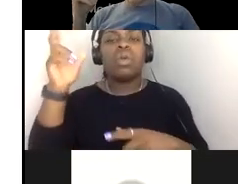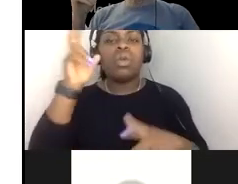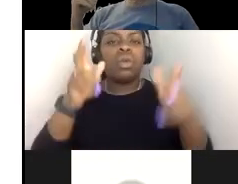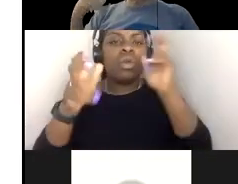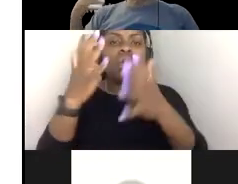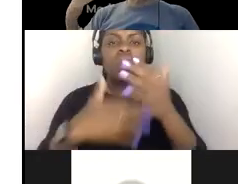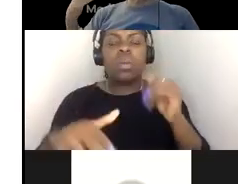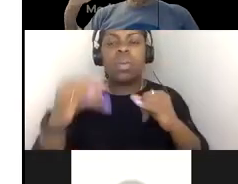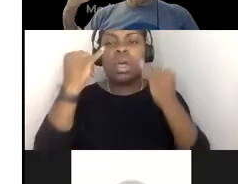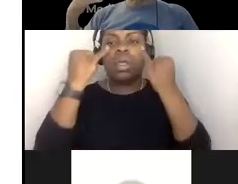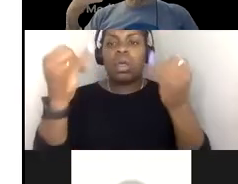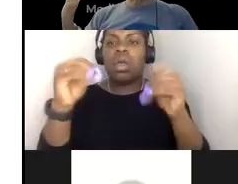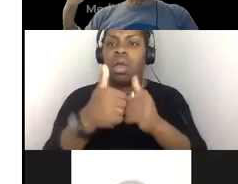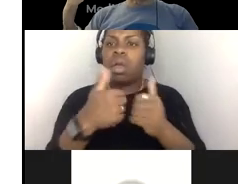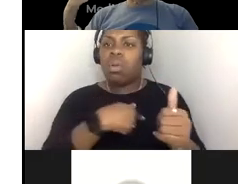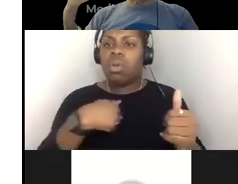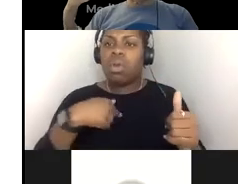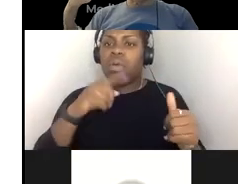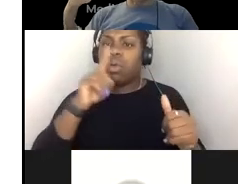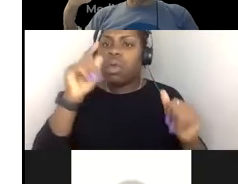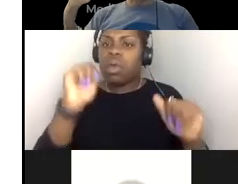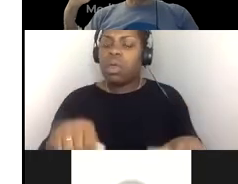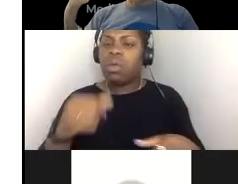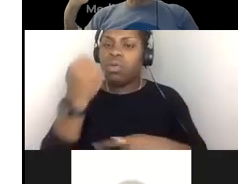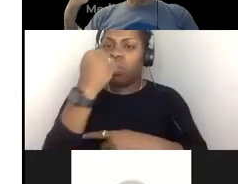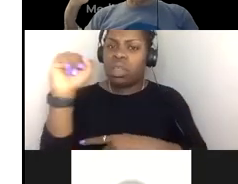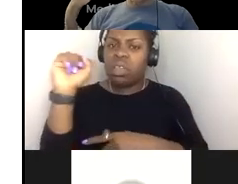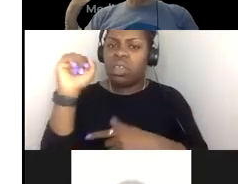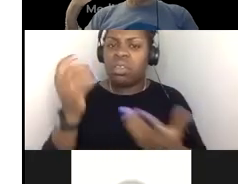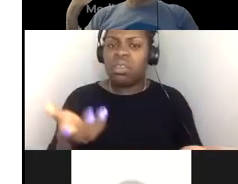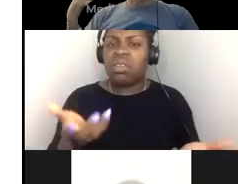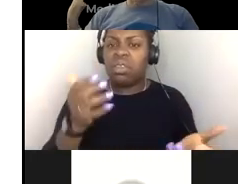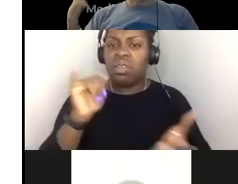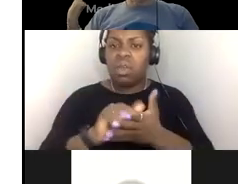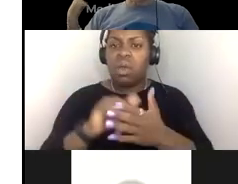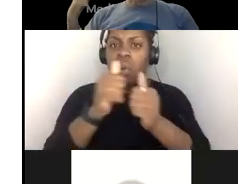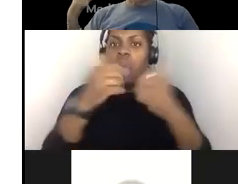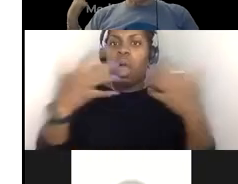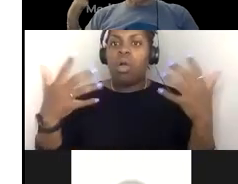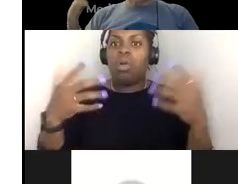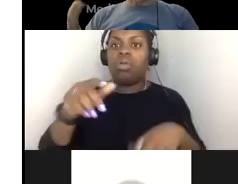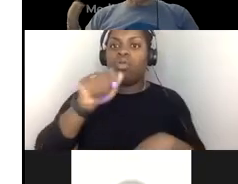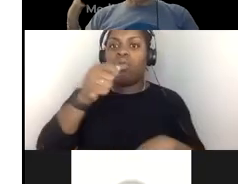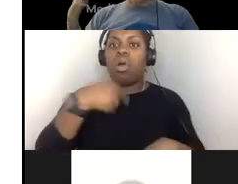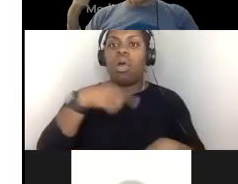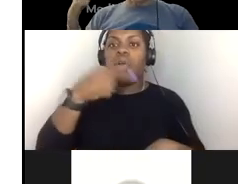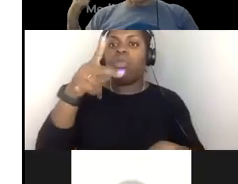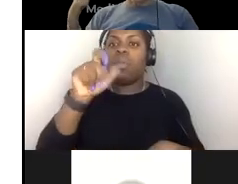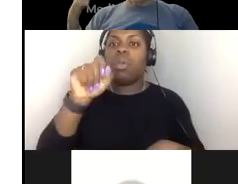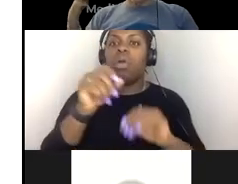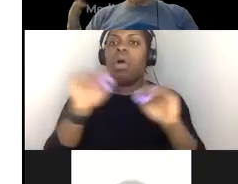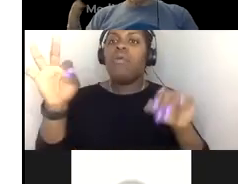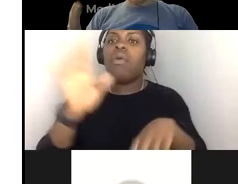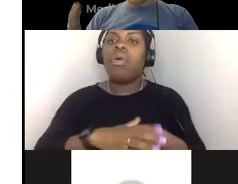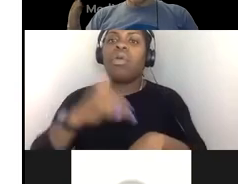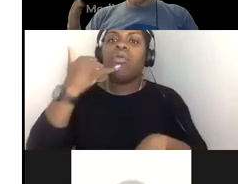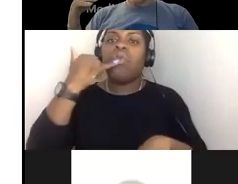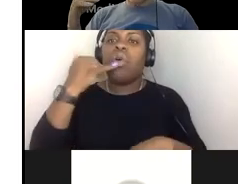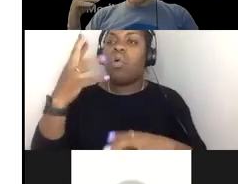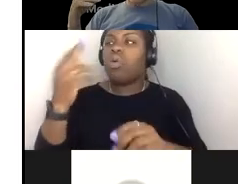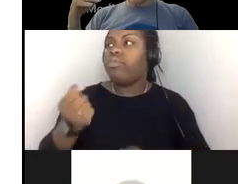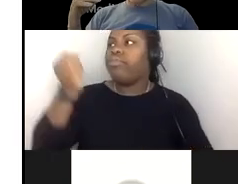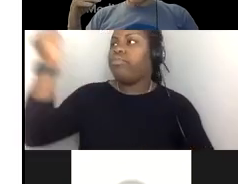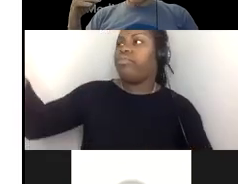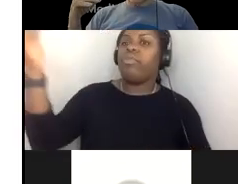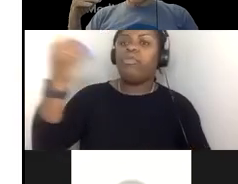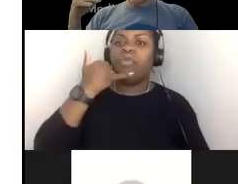about how can we resist this besides turning off our GPS on our phone or throwing our phone away. Is that